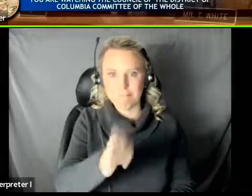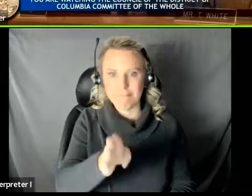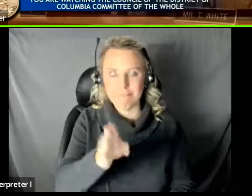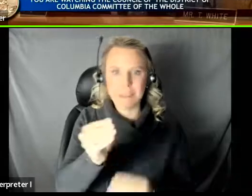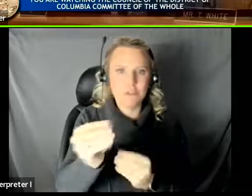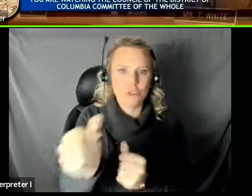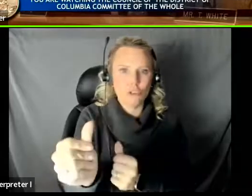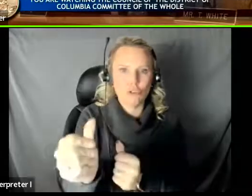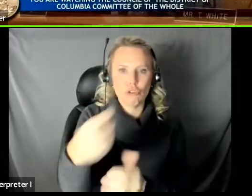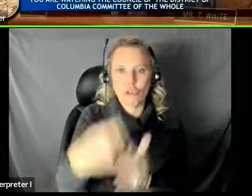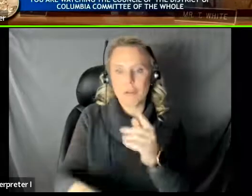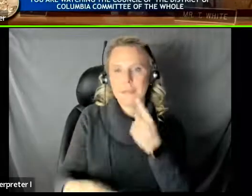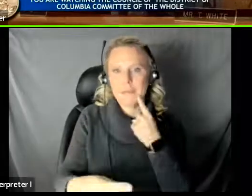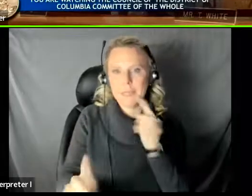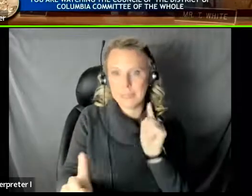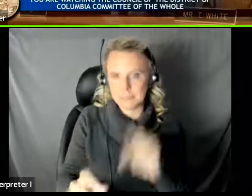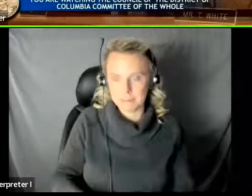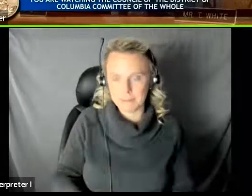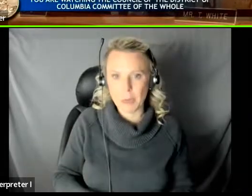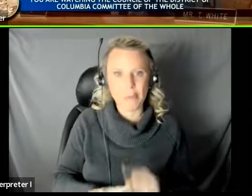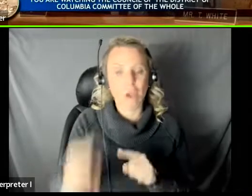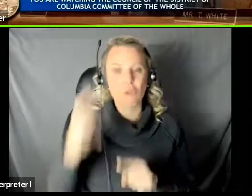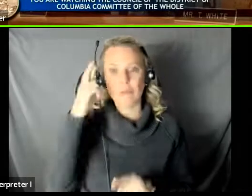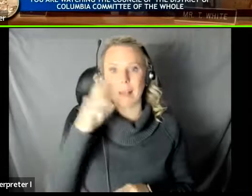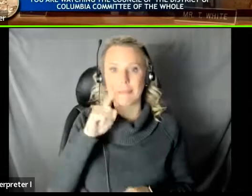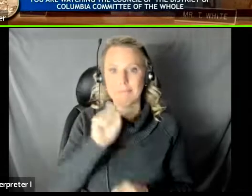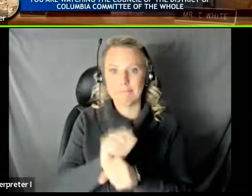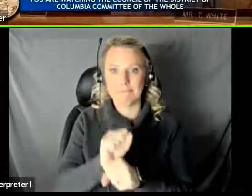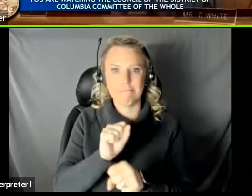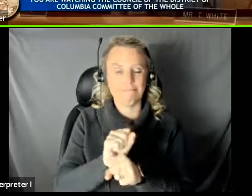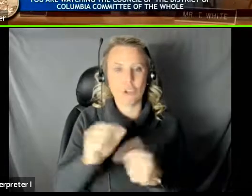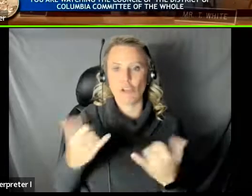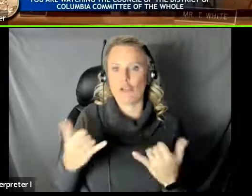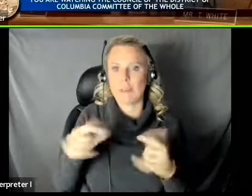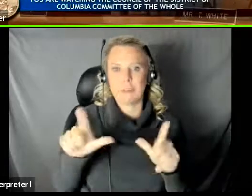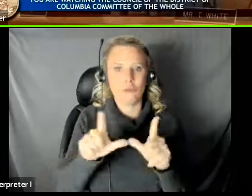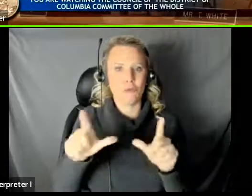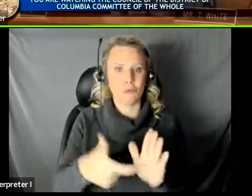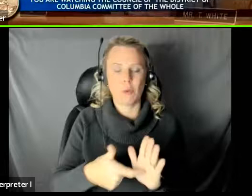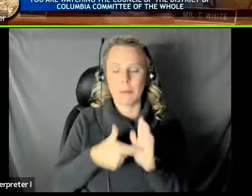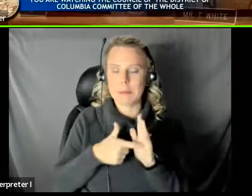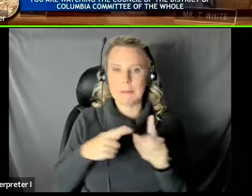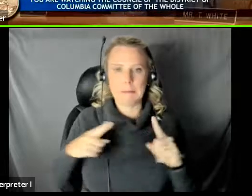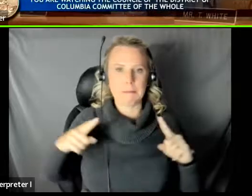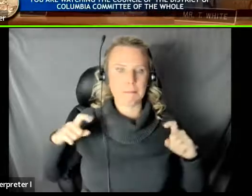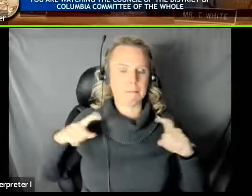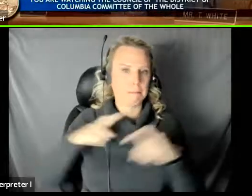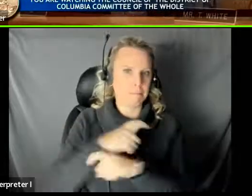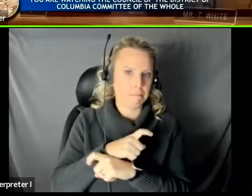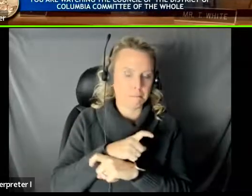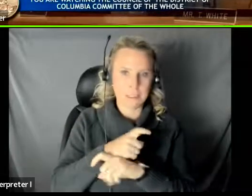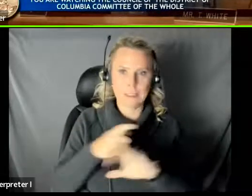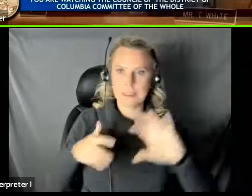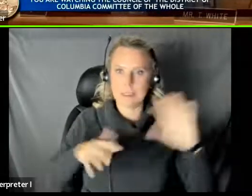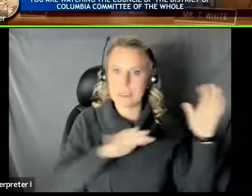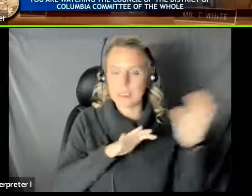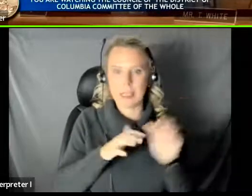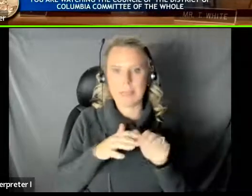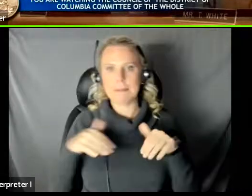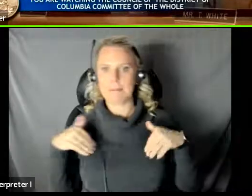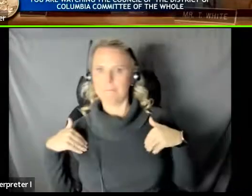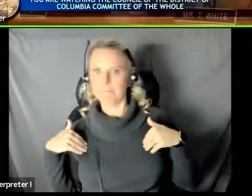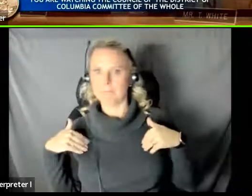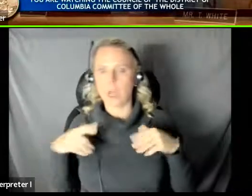efficient, and cost-effective. But the reality is that current licensing requirements are so convoluted that they discourage